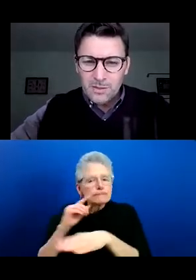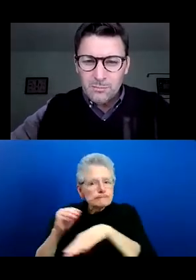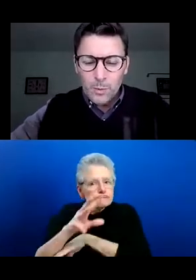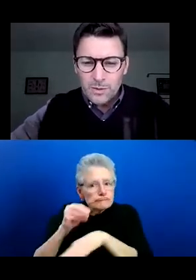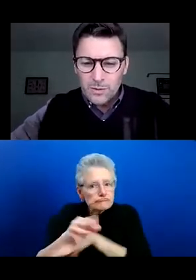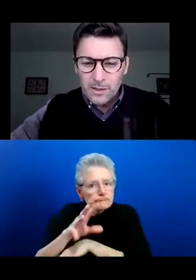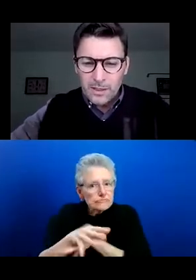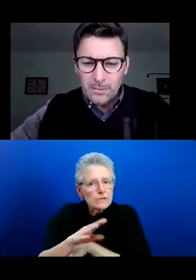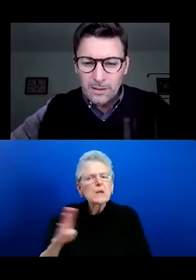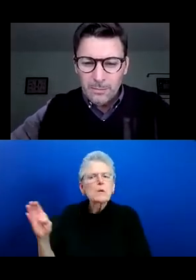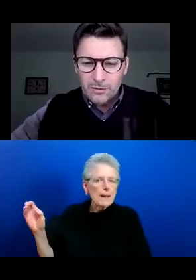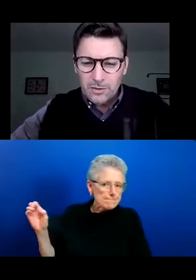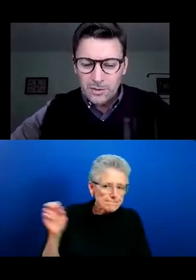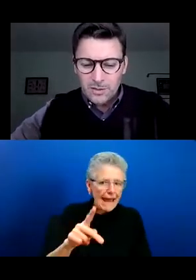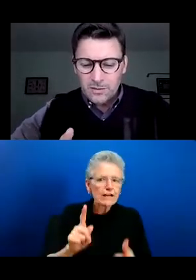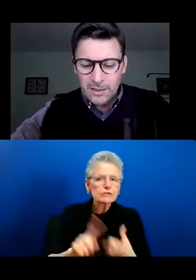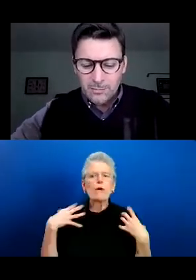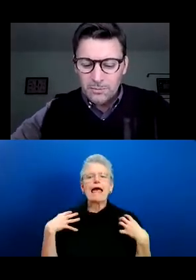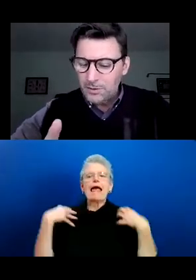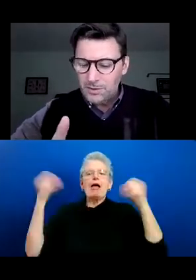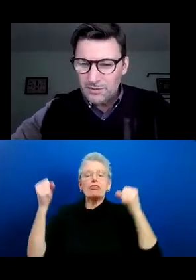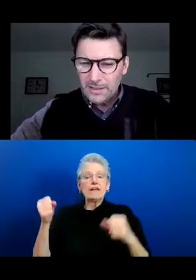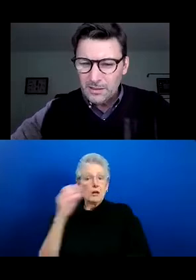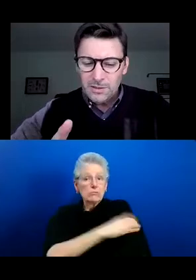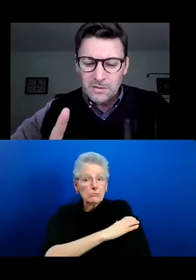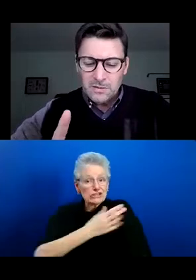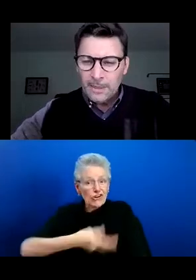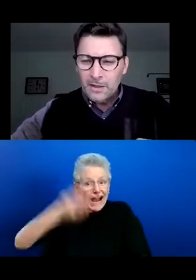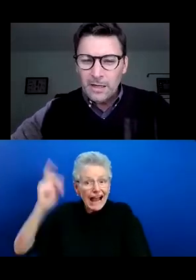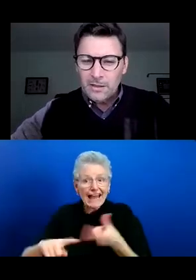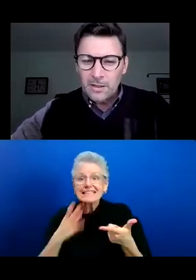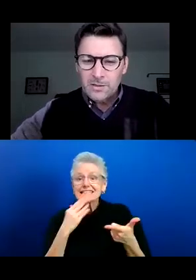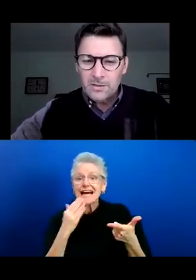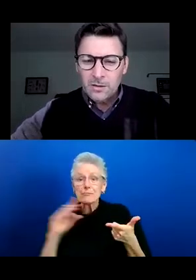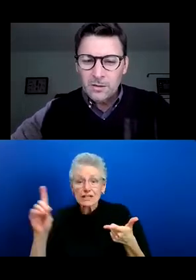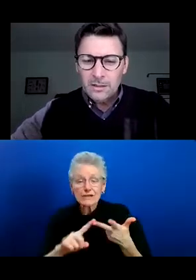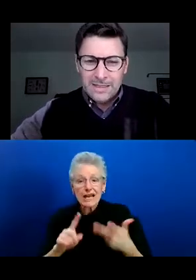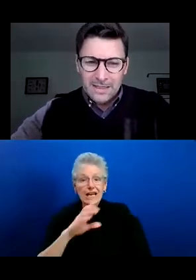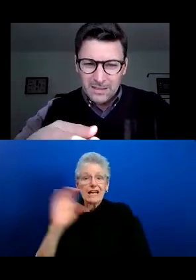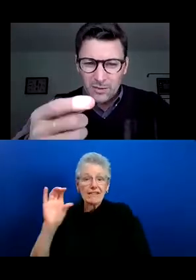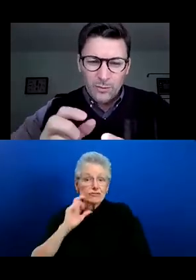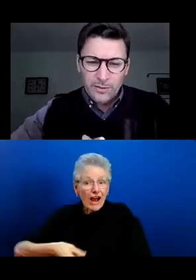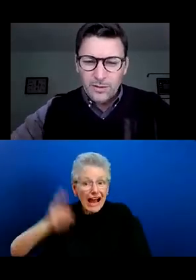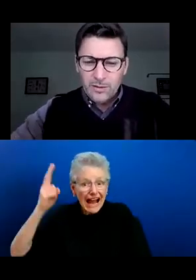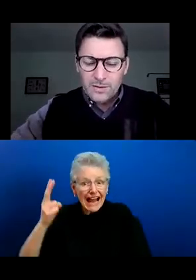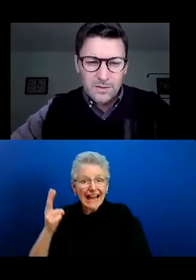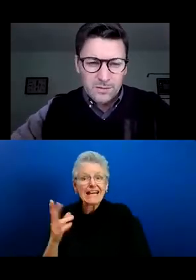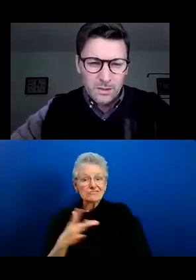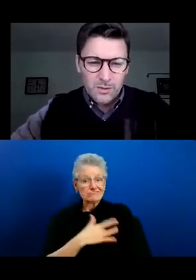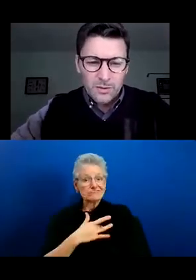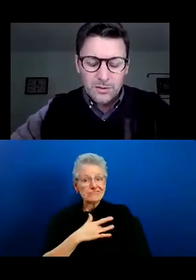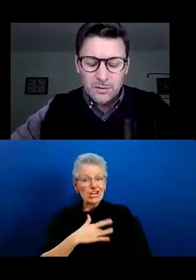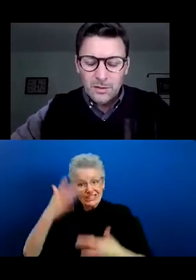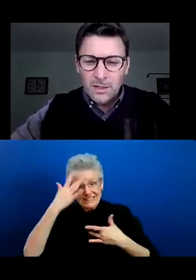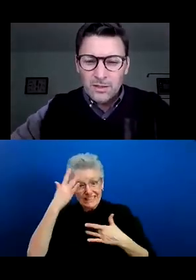it because most of those chronic medical conditions like high blood pressure, diabetes, high cholesterol, and even coronary artery disease